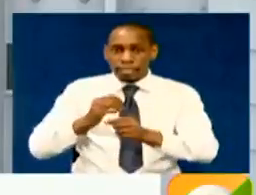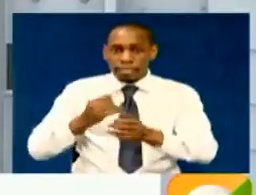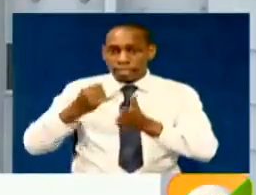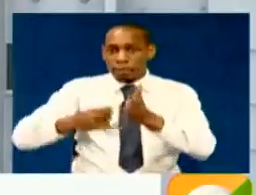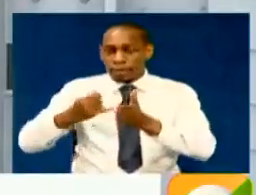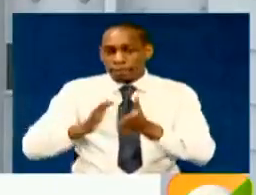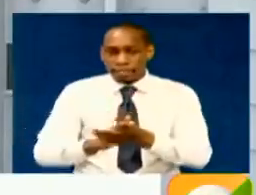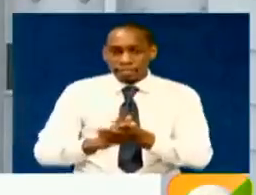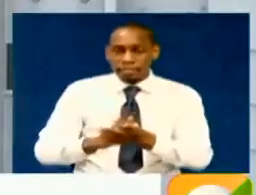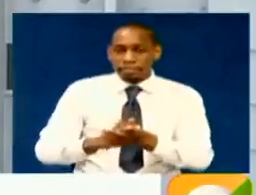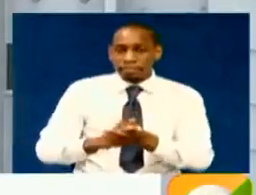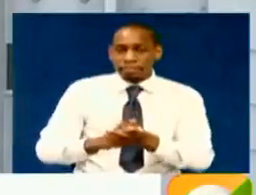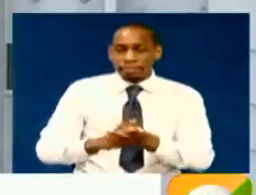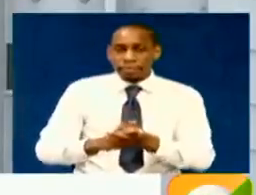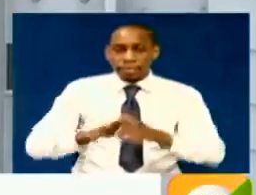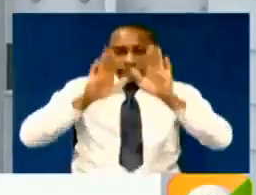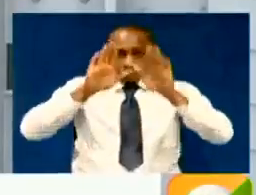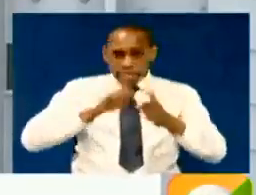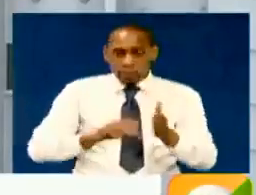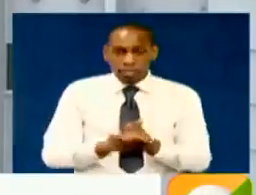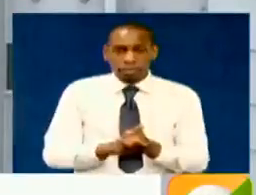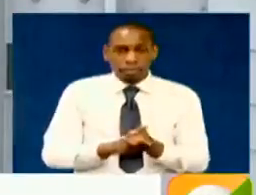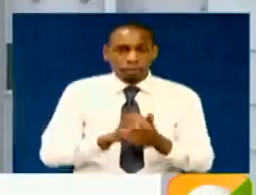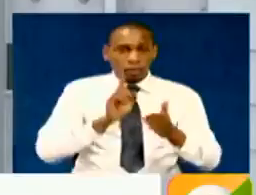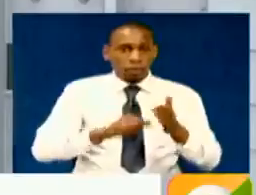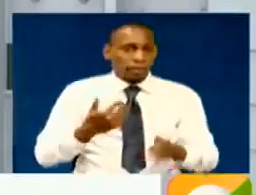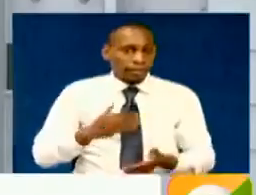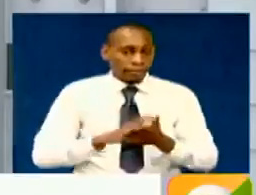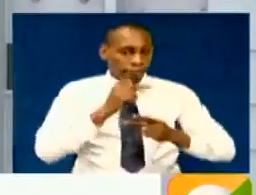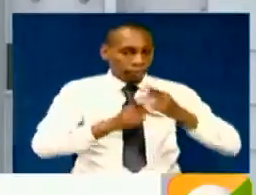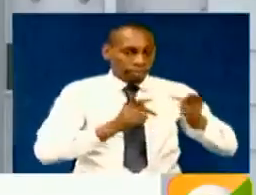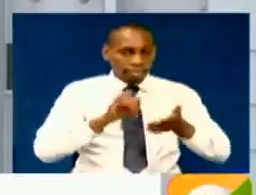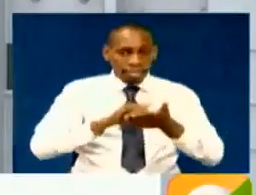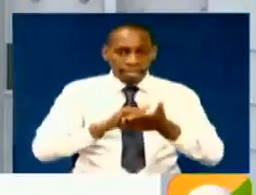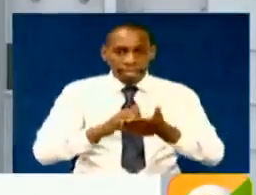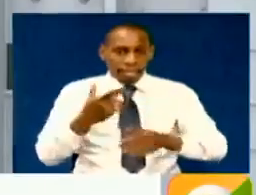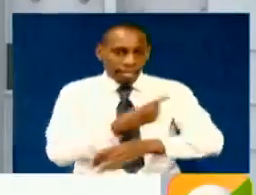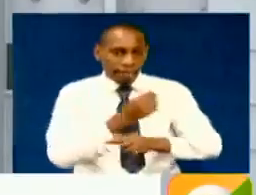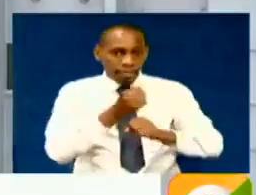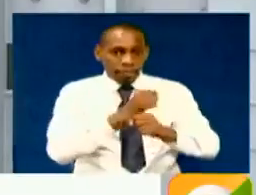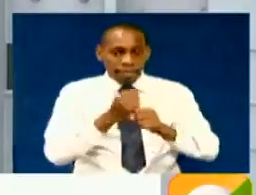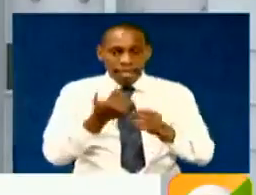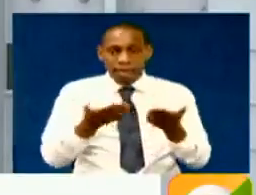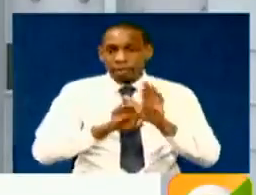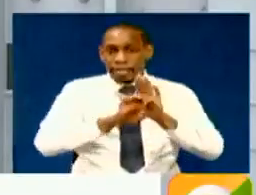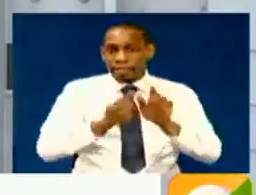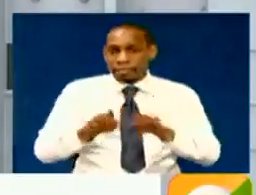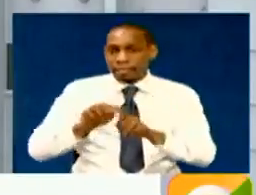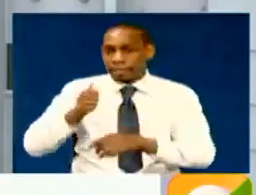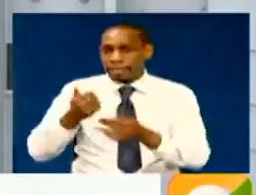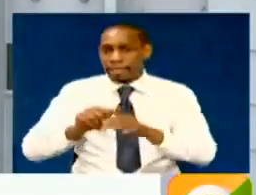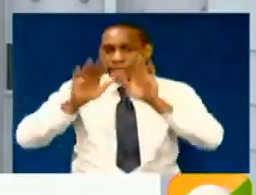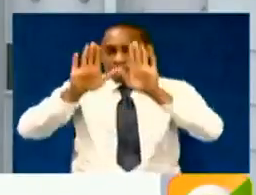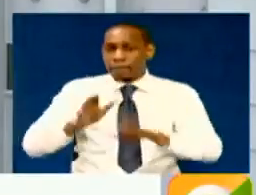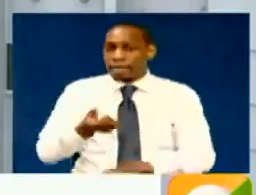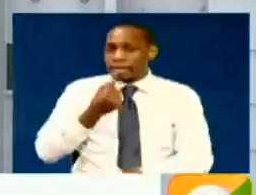manufacturing. It is about the how. You see, there's a process to how vaccines are made, for instance, as well as other